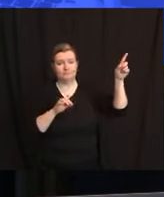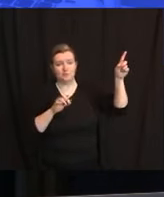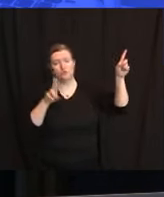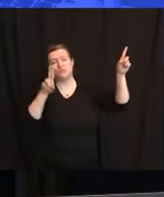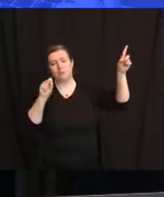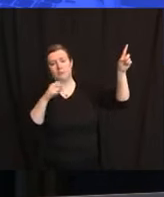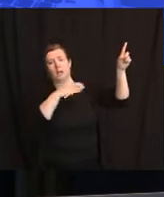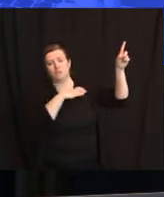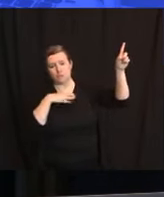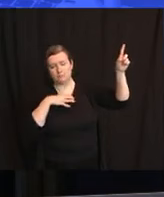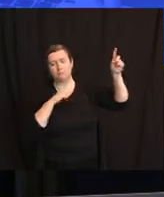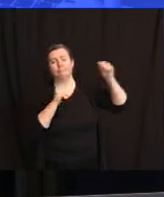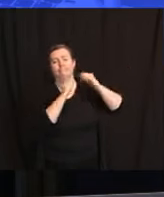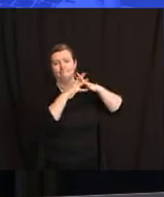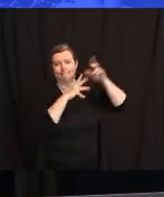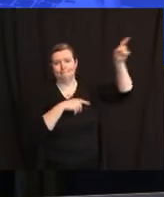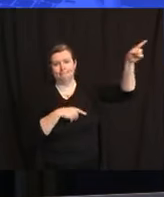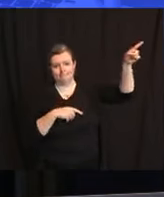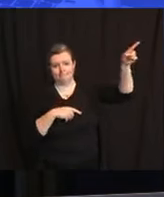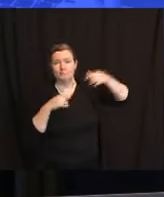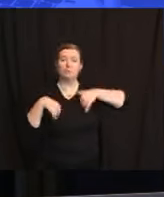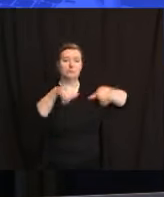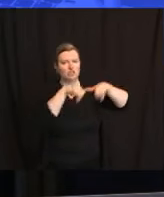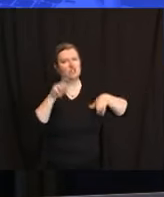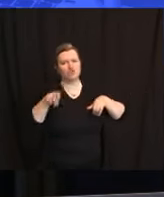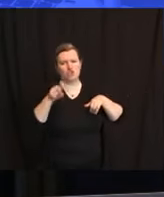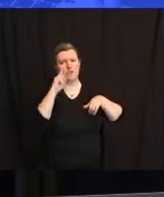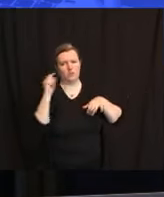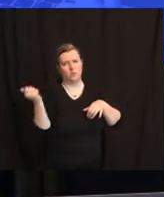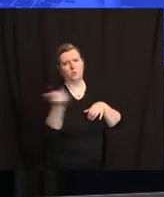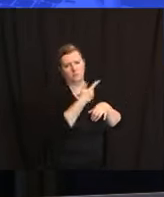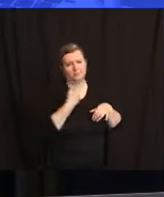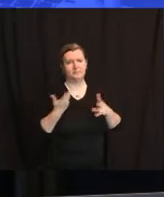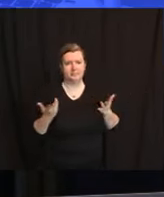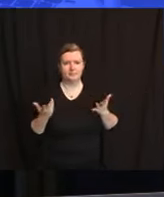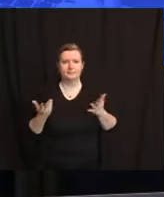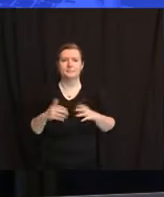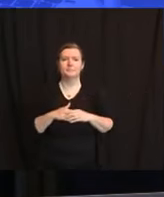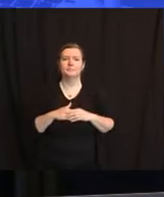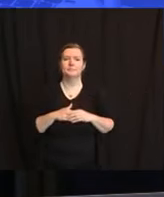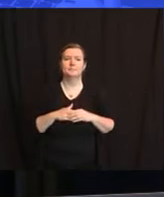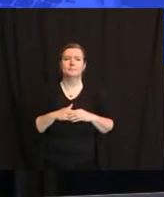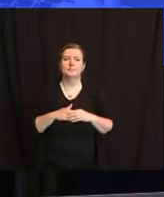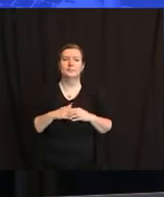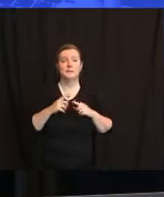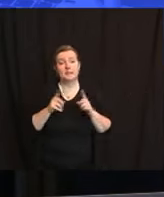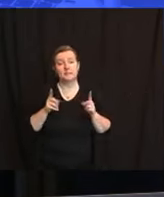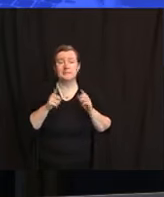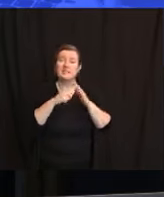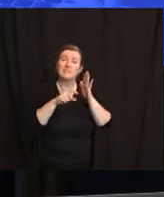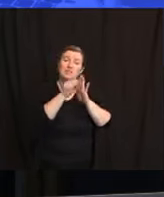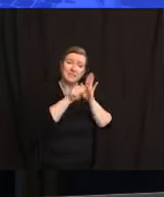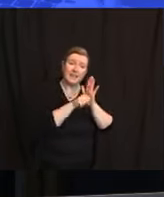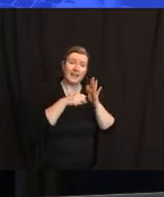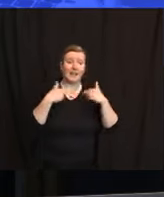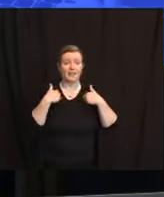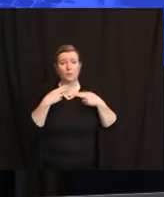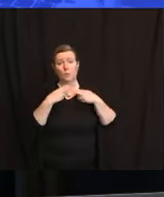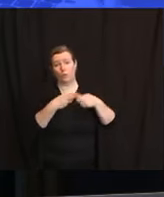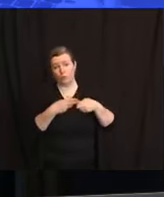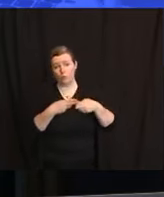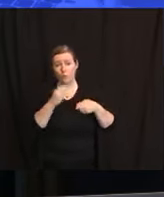system that every state can plug into, put their own parameters in, still have a home rule or state rule about who gets benefits and who doesn't. But the fact that we're all running different